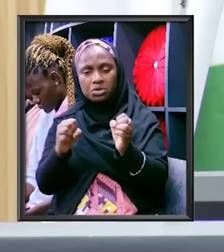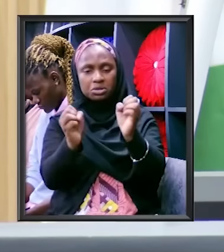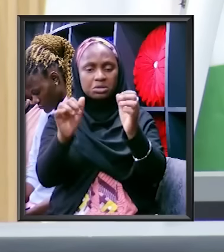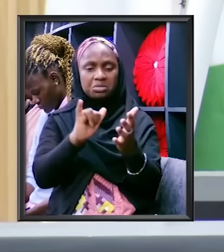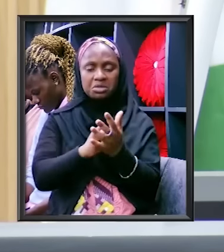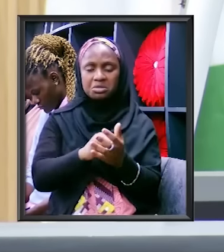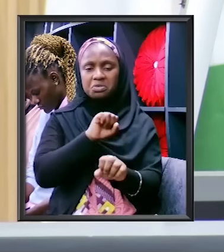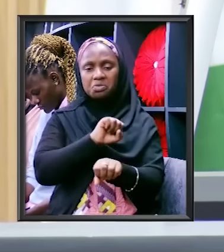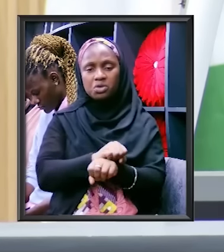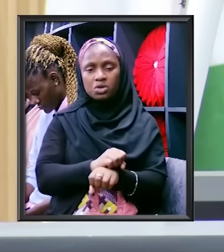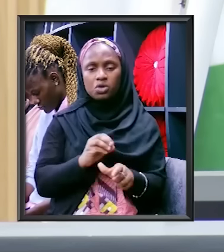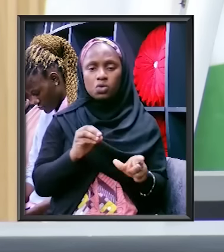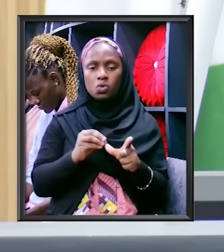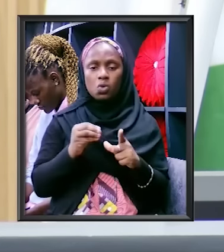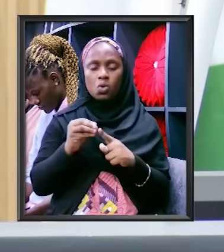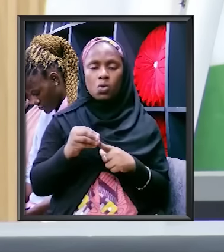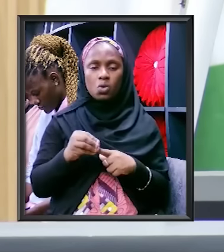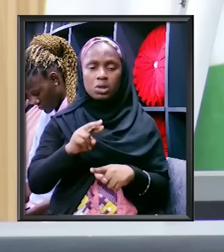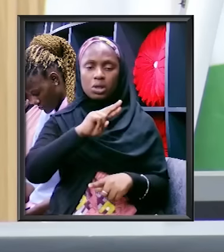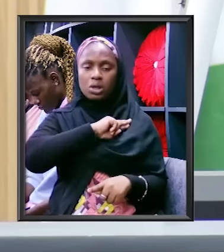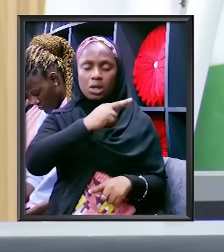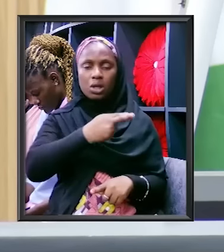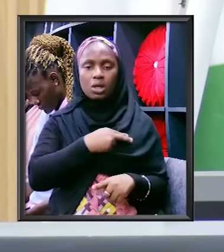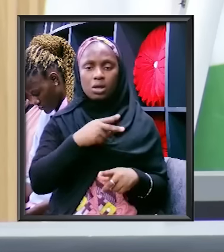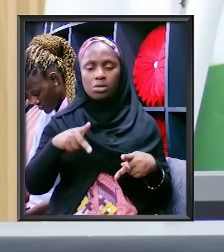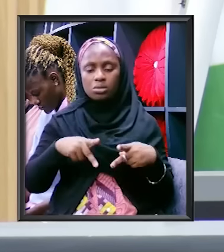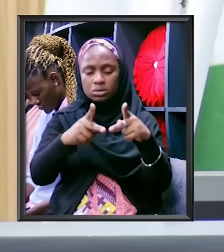I be now the health sector, now they work.